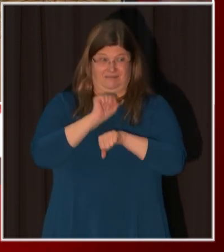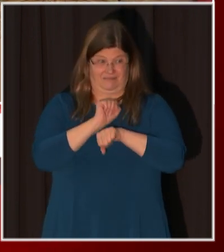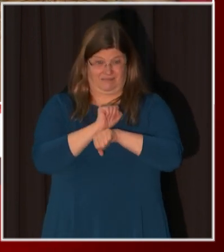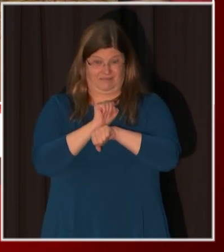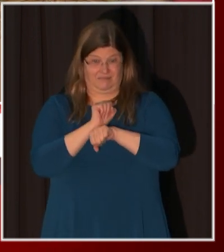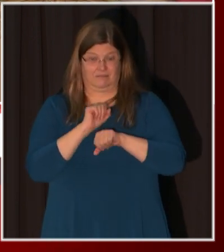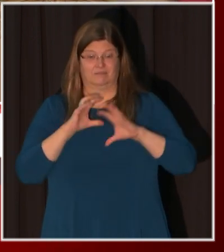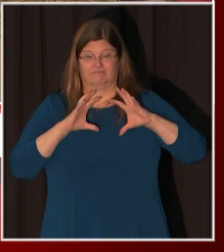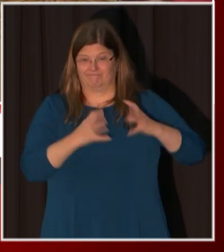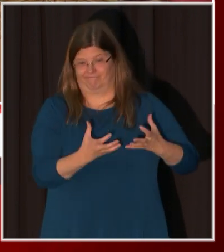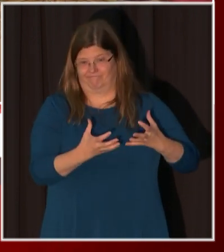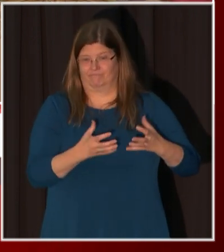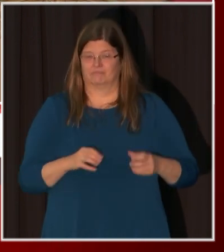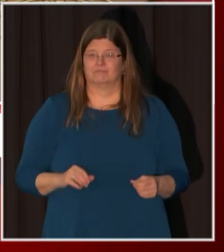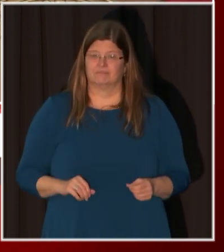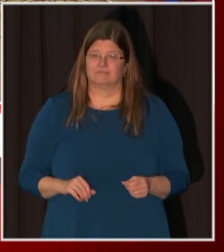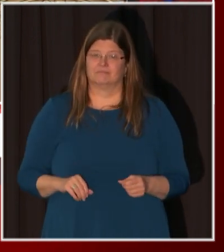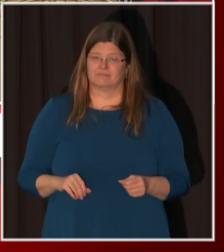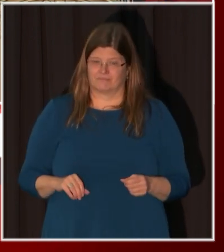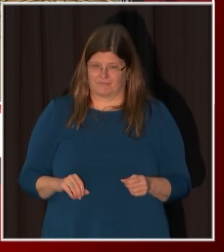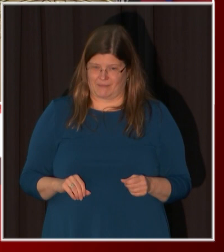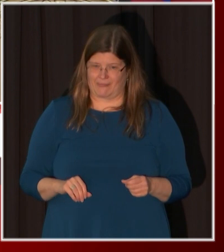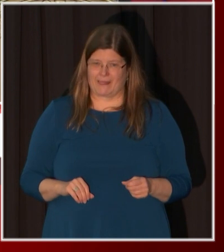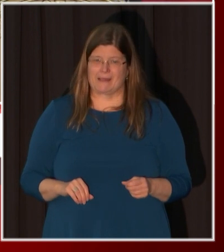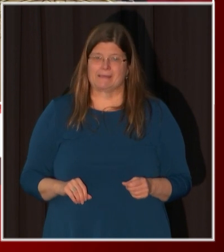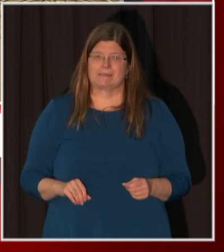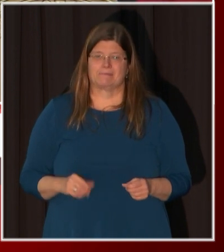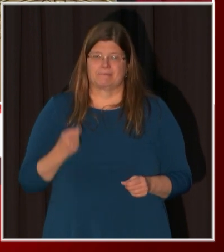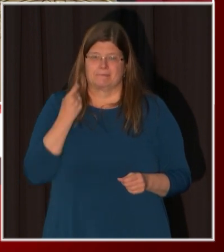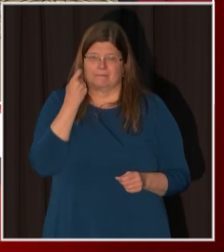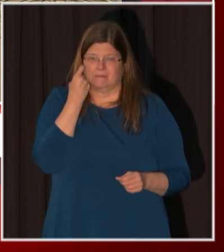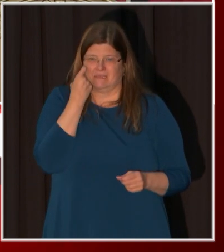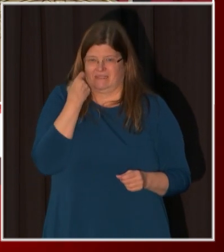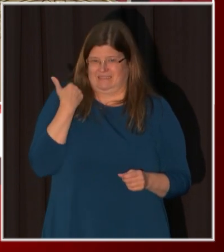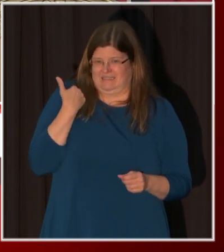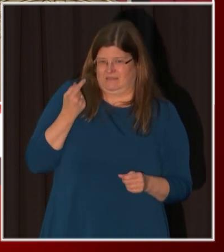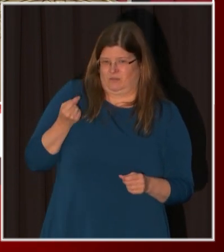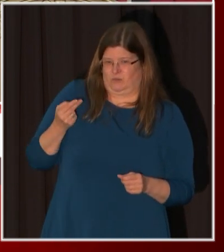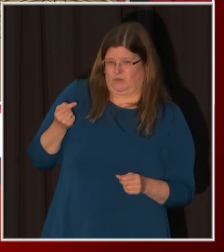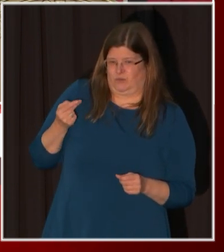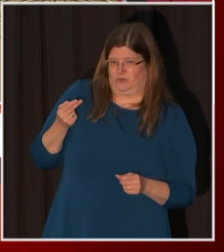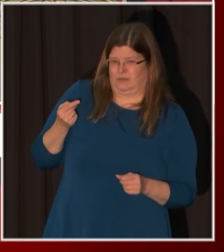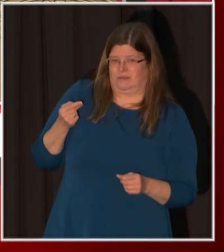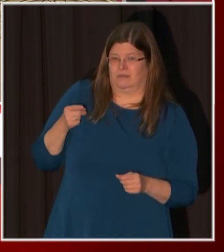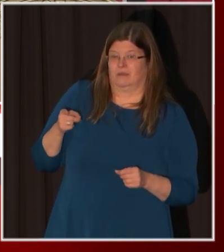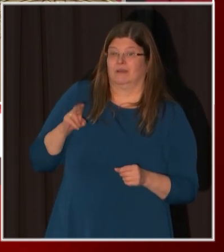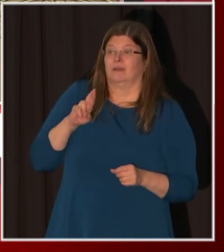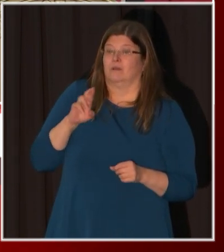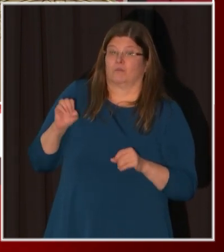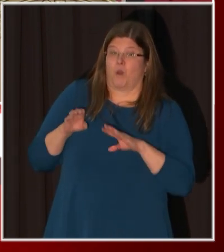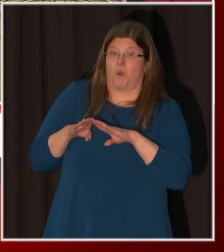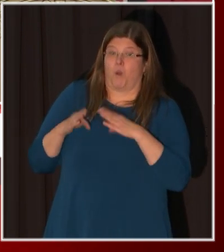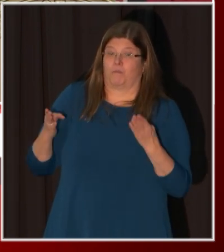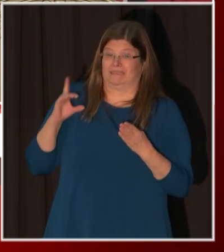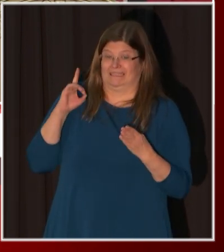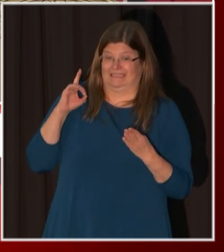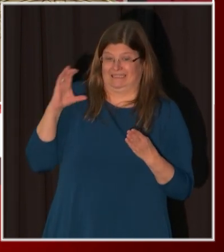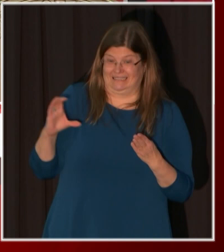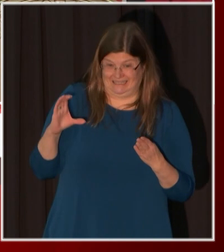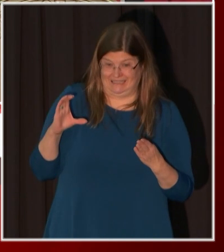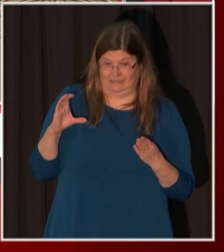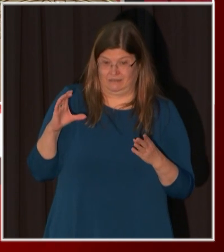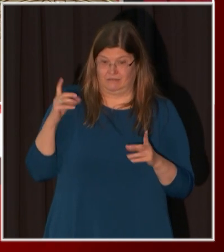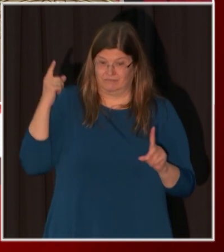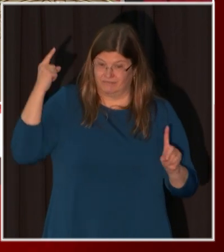week. As I shared on Thursday, Reopen DC is about working together as a community